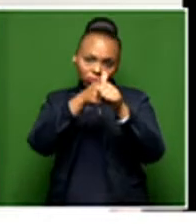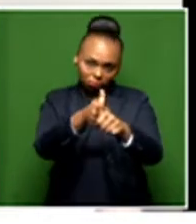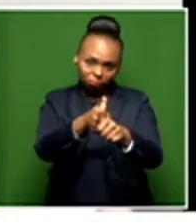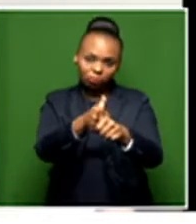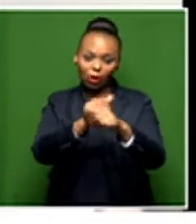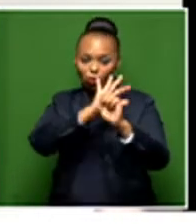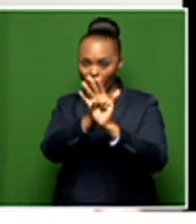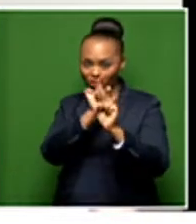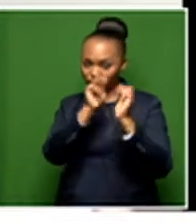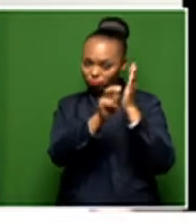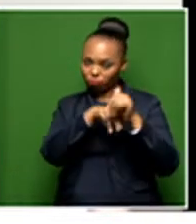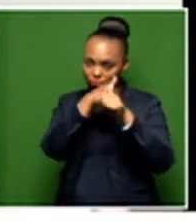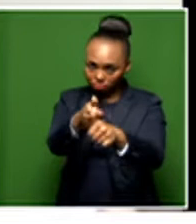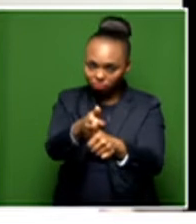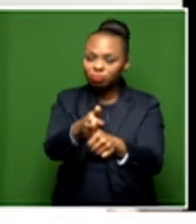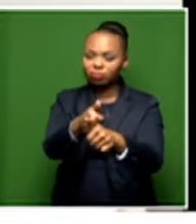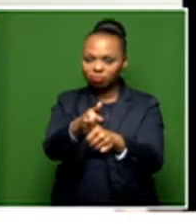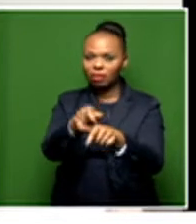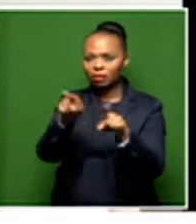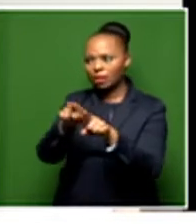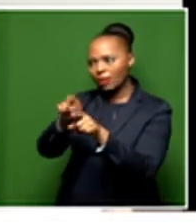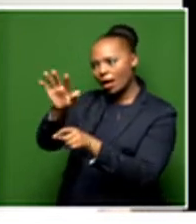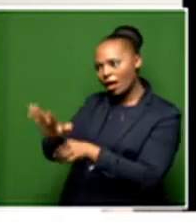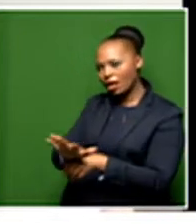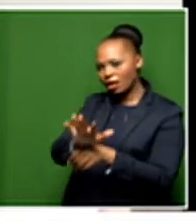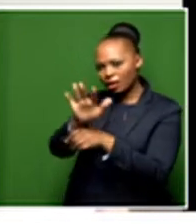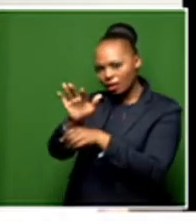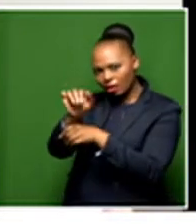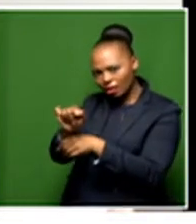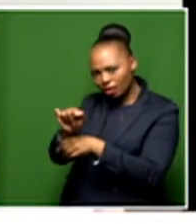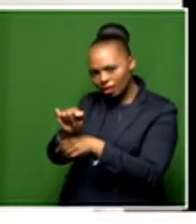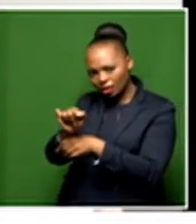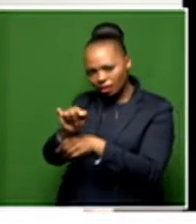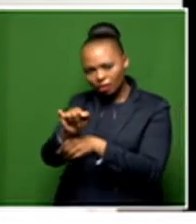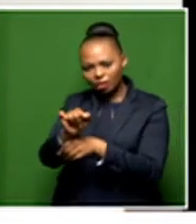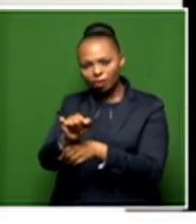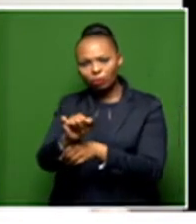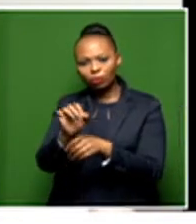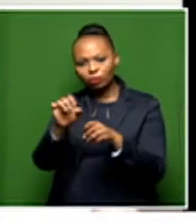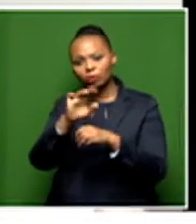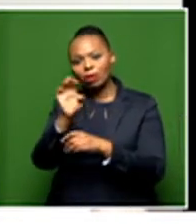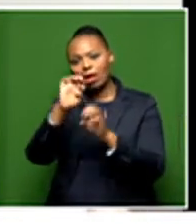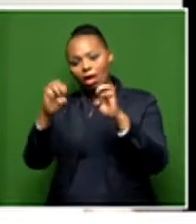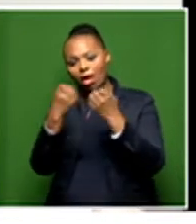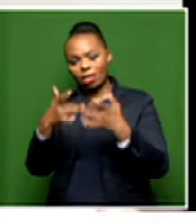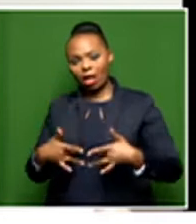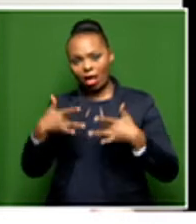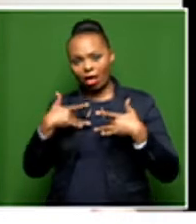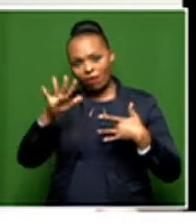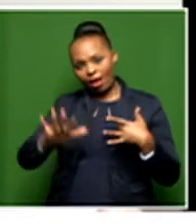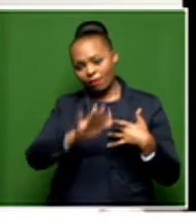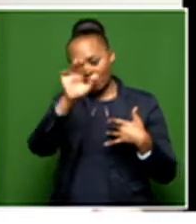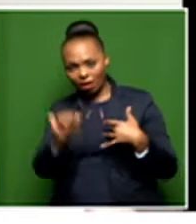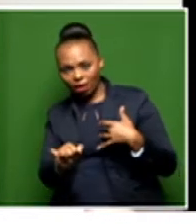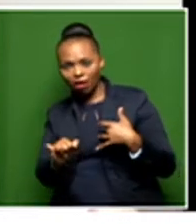place. I'm very pleased to say Earth Life Africa in Johannesburg ran a good event yesterday, showing the I Am